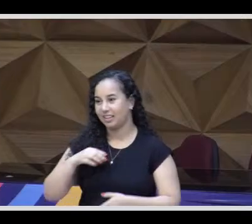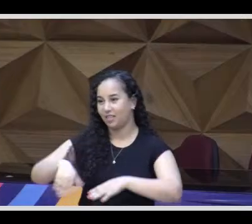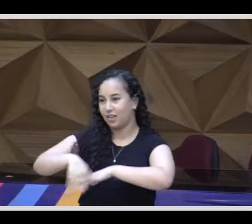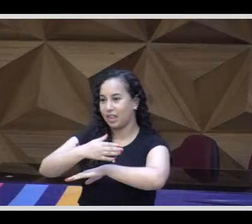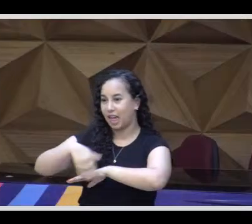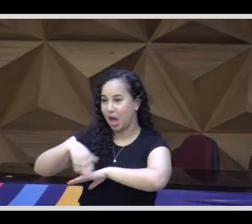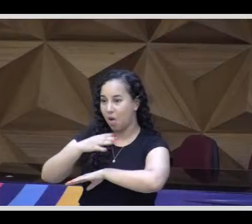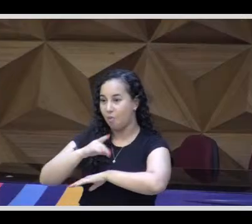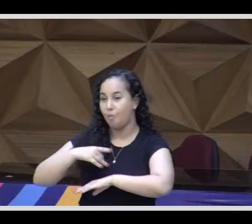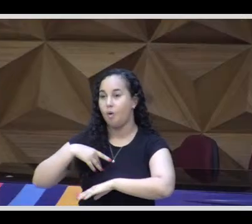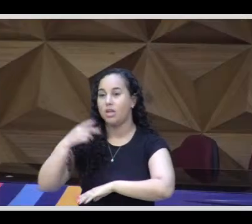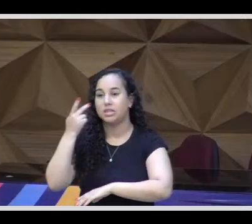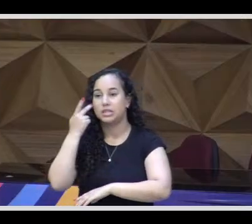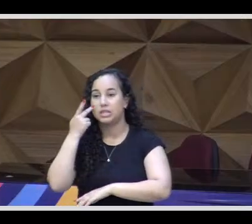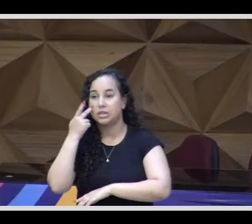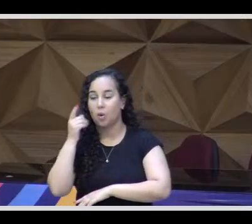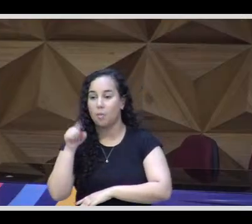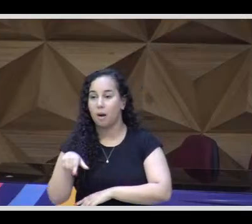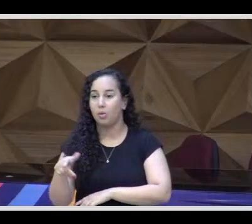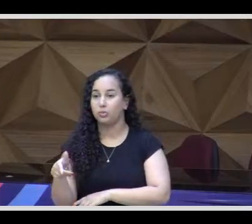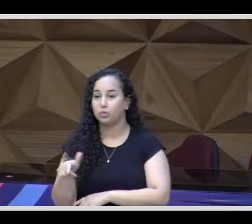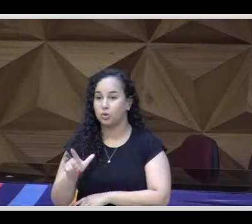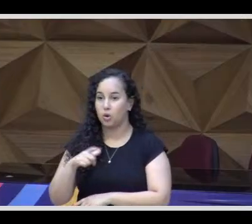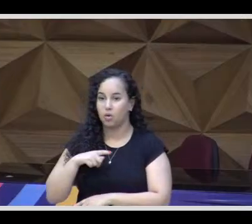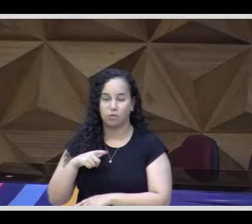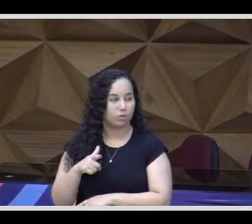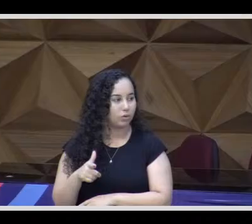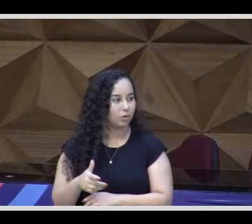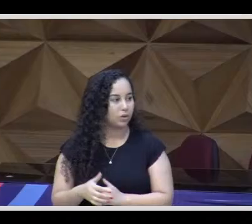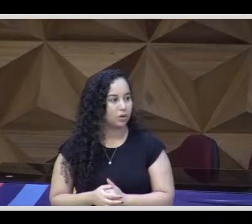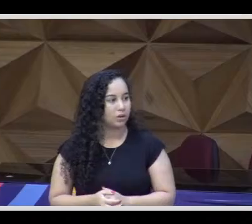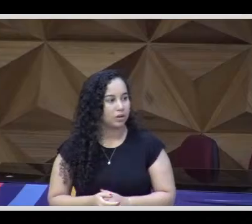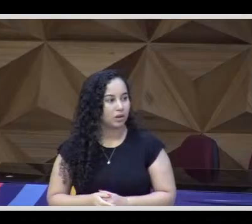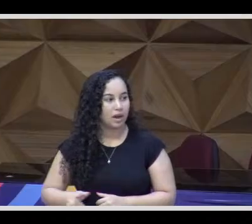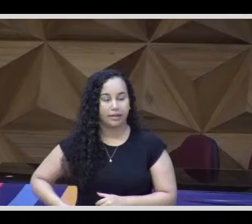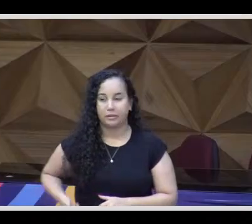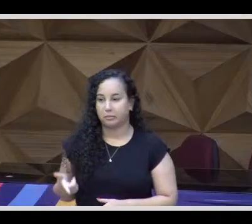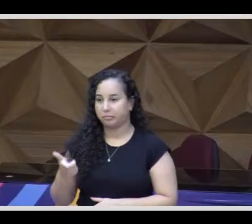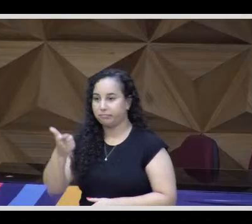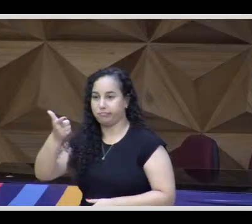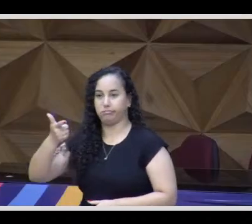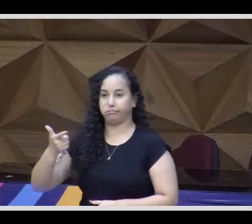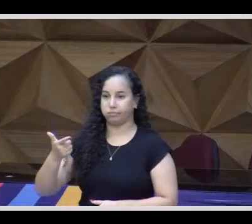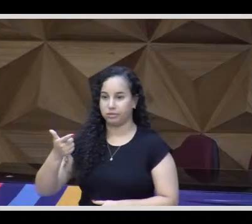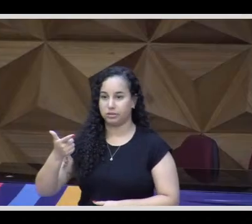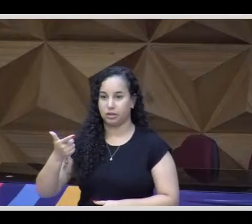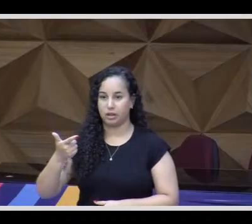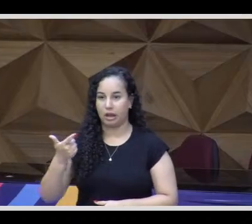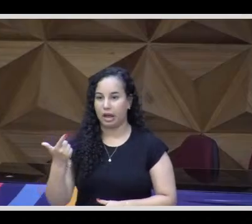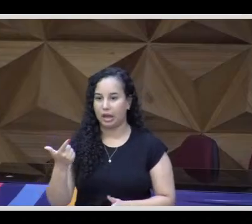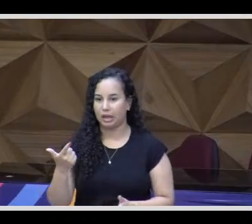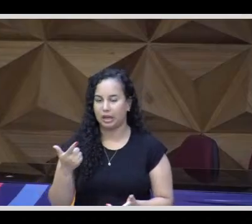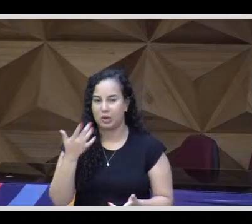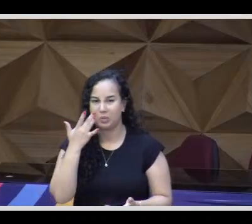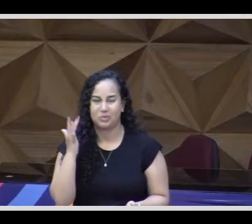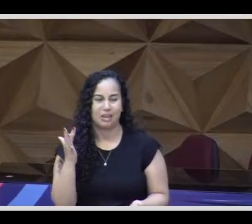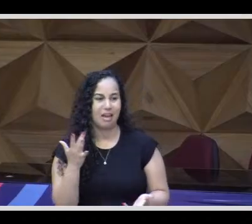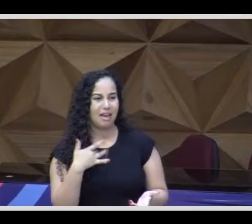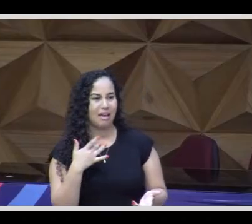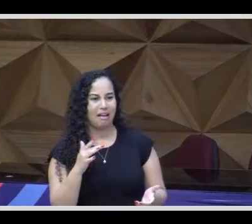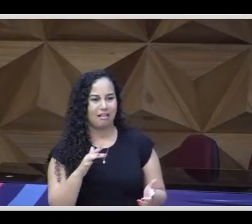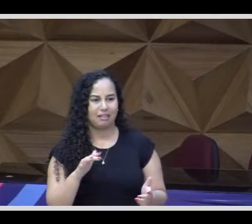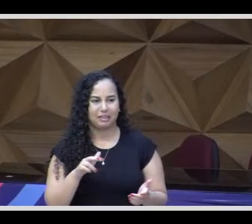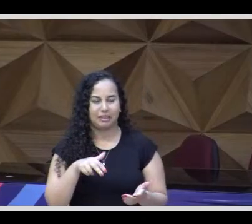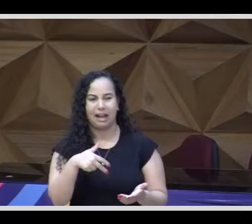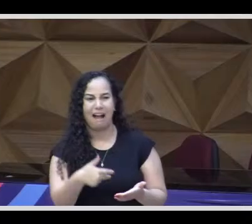São Paulo with a gun in her hands, and she kind of she followed